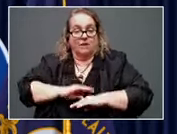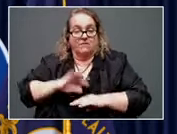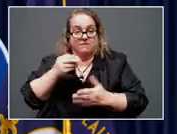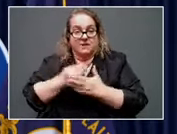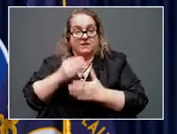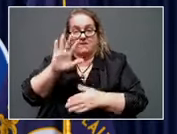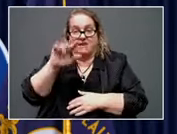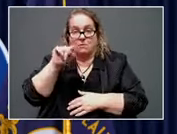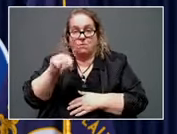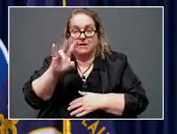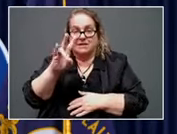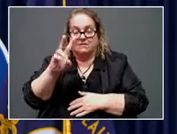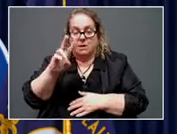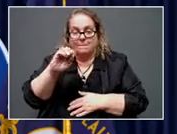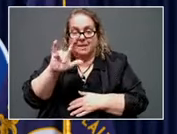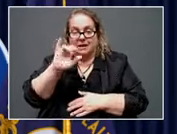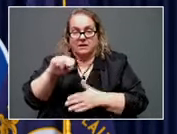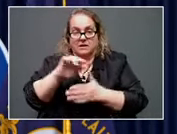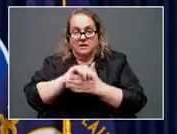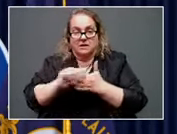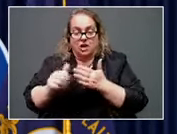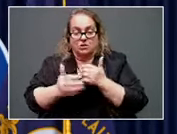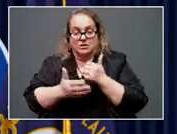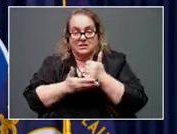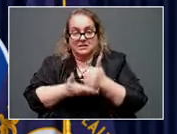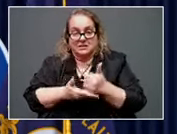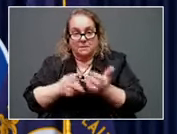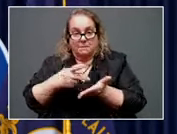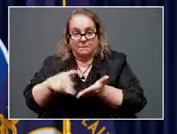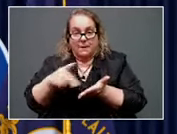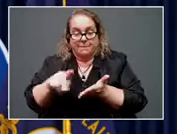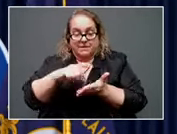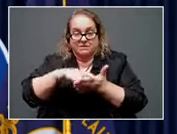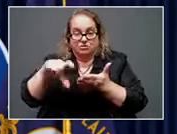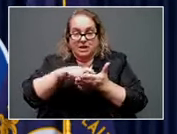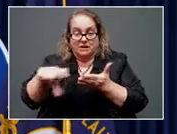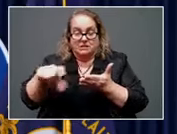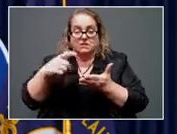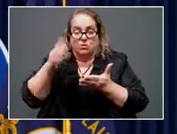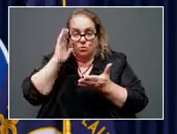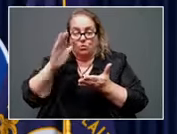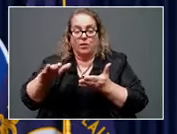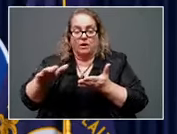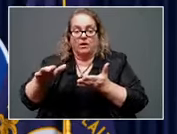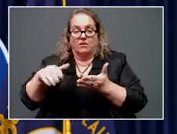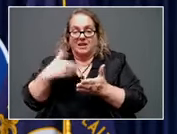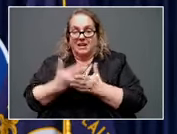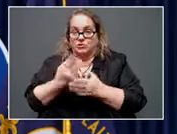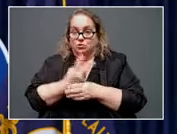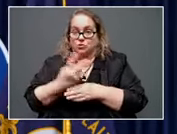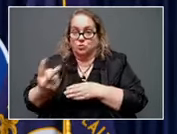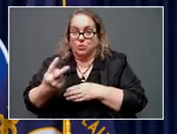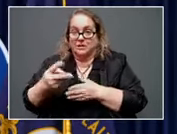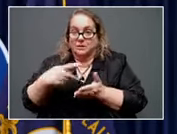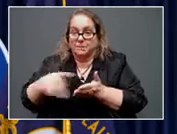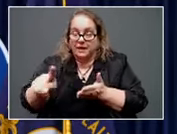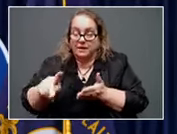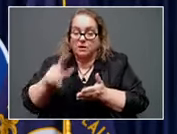$5.7 million in assistance payments are going out the door over the next 2 weeks. It's going to go to